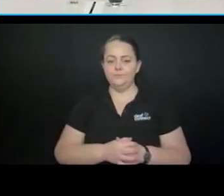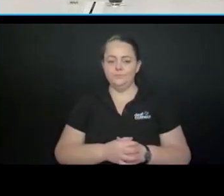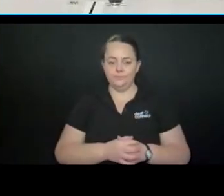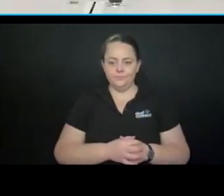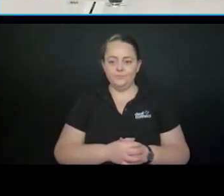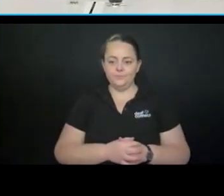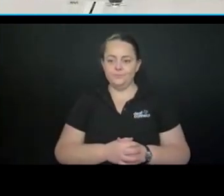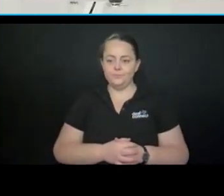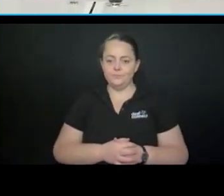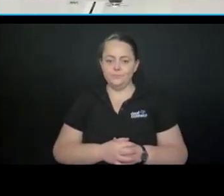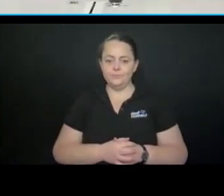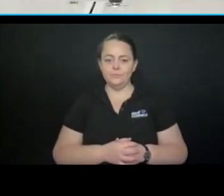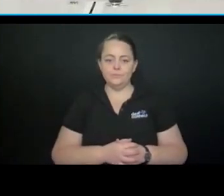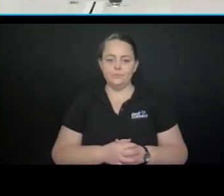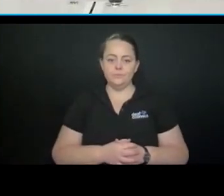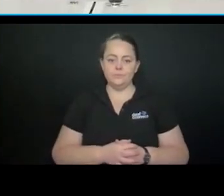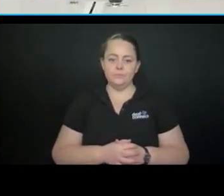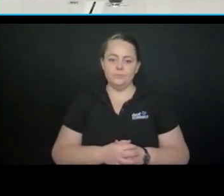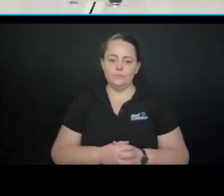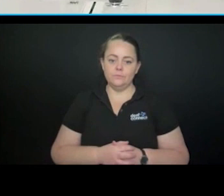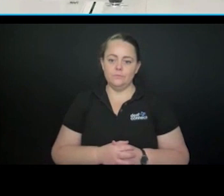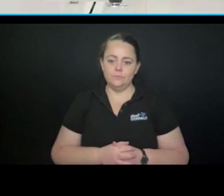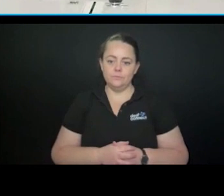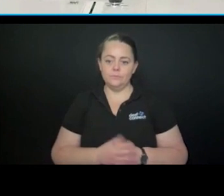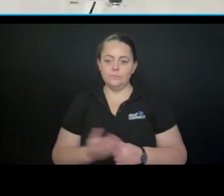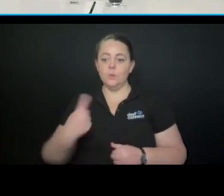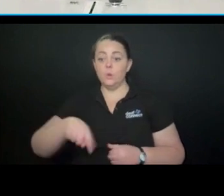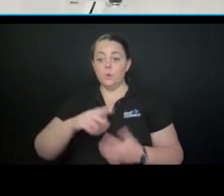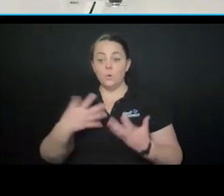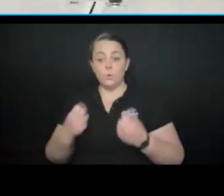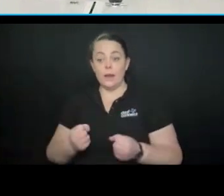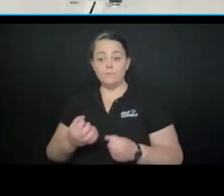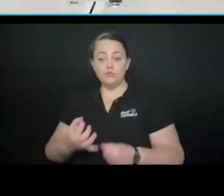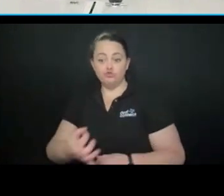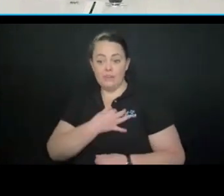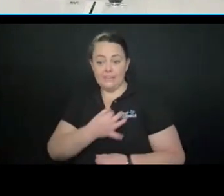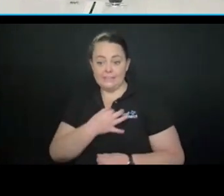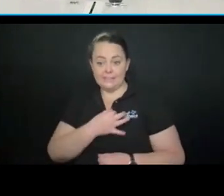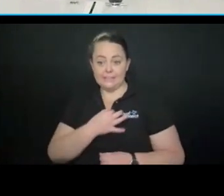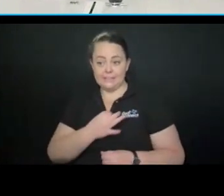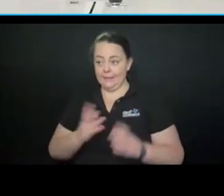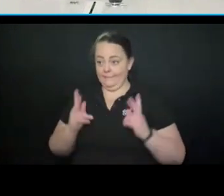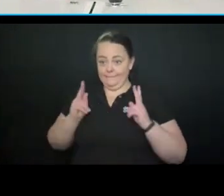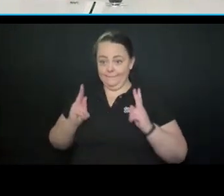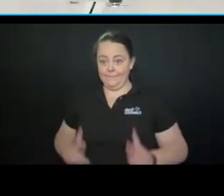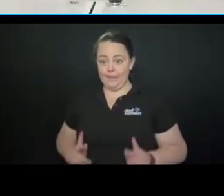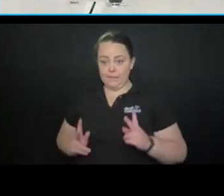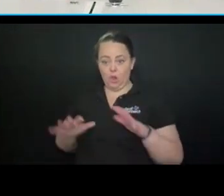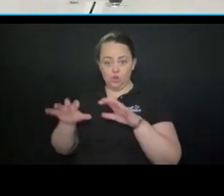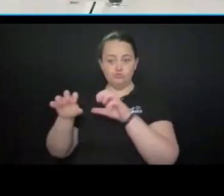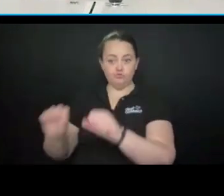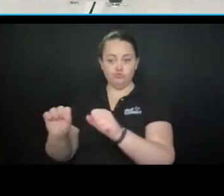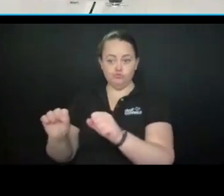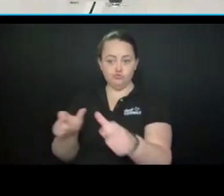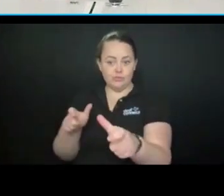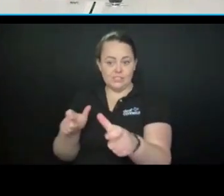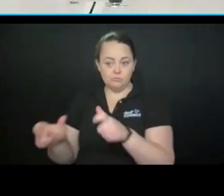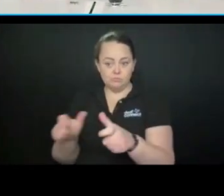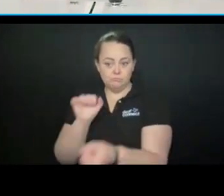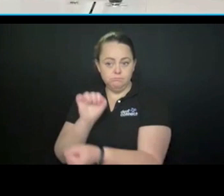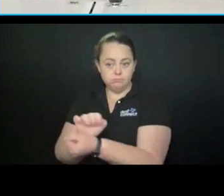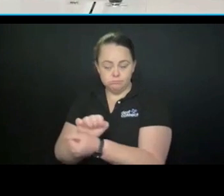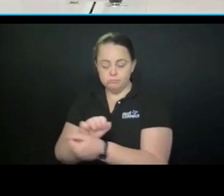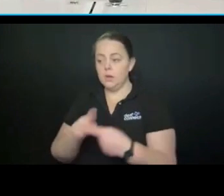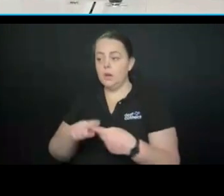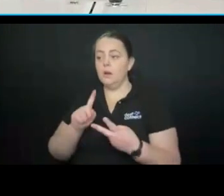first 5 quality indicators: pressure injuries, physical restraint, unplanned weight loss, falls, major injury and medication management. And